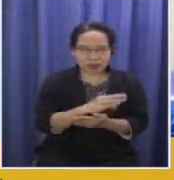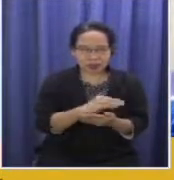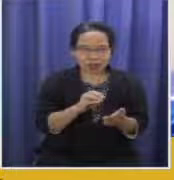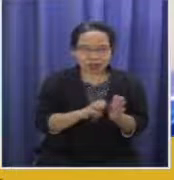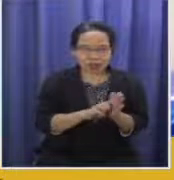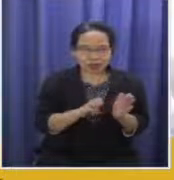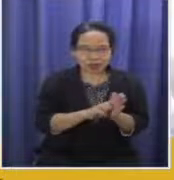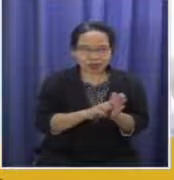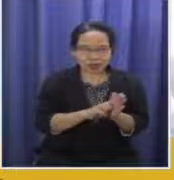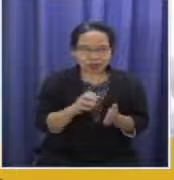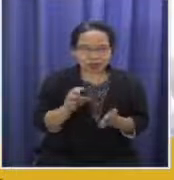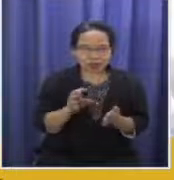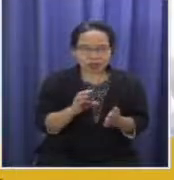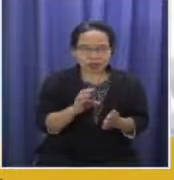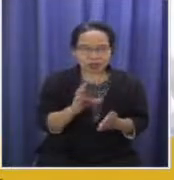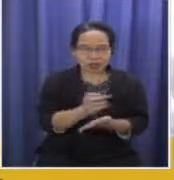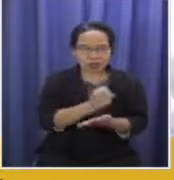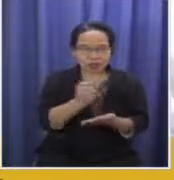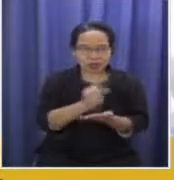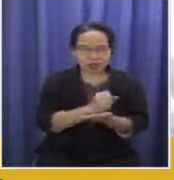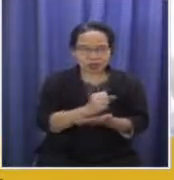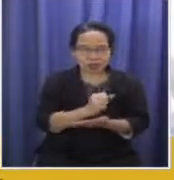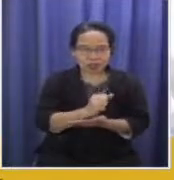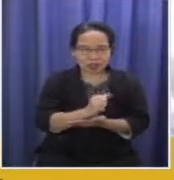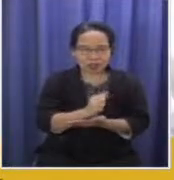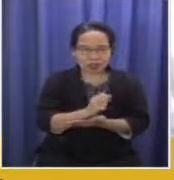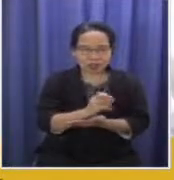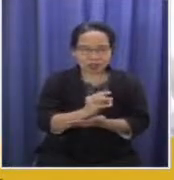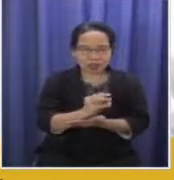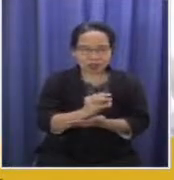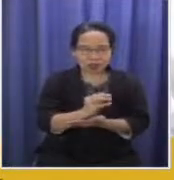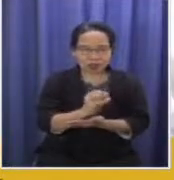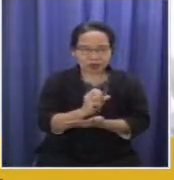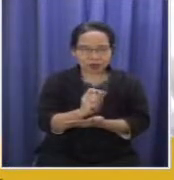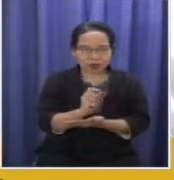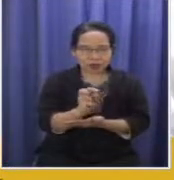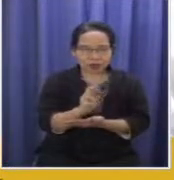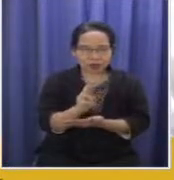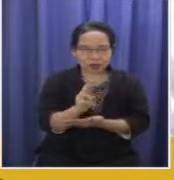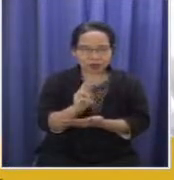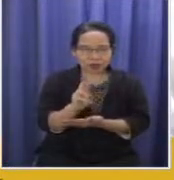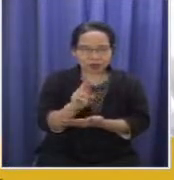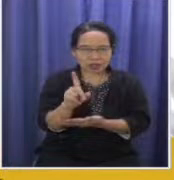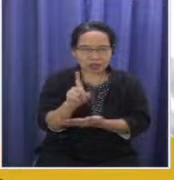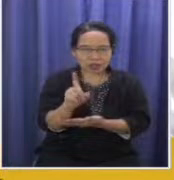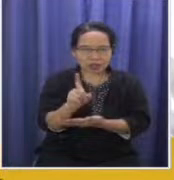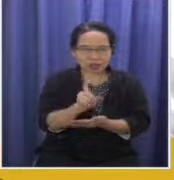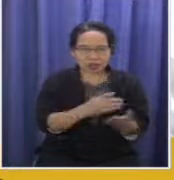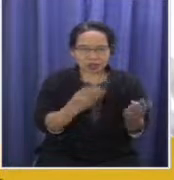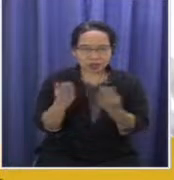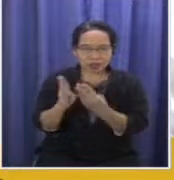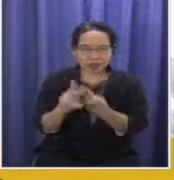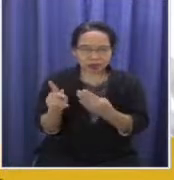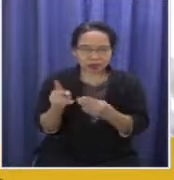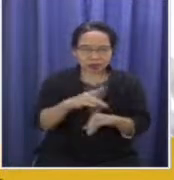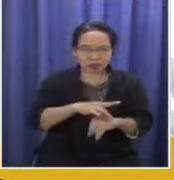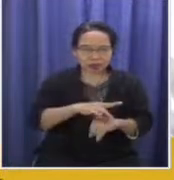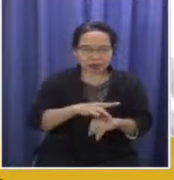samples that were collected by the arm of the OSIRIS-REx can be brought back to the